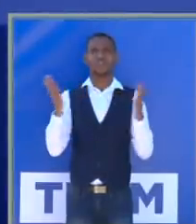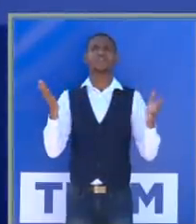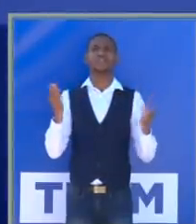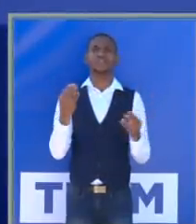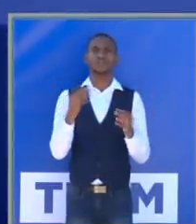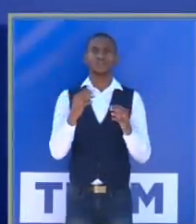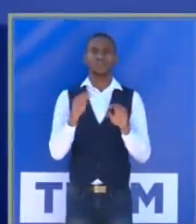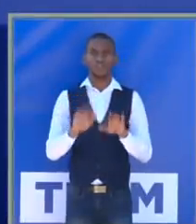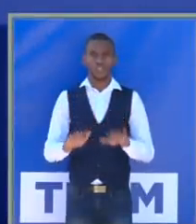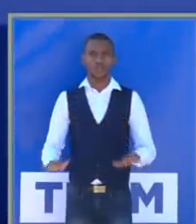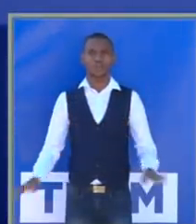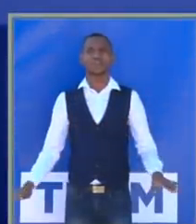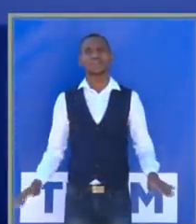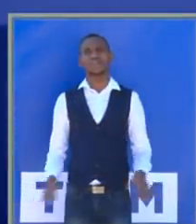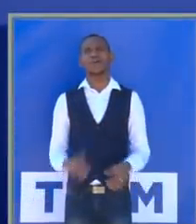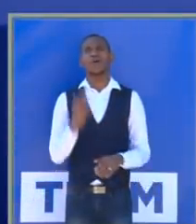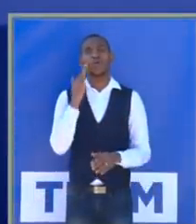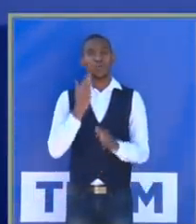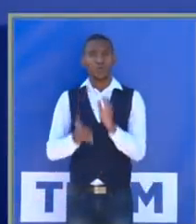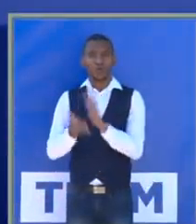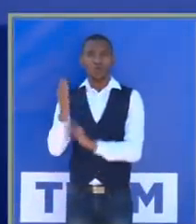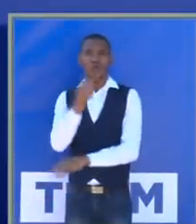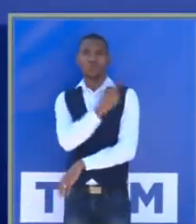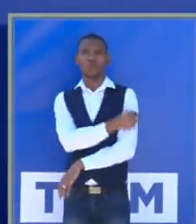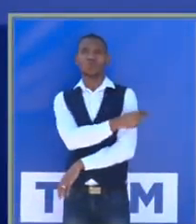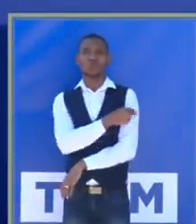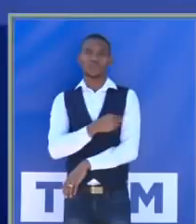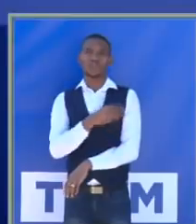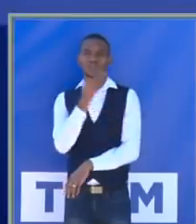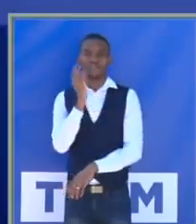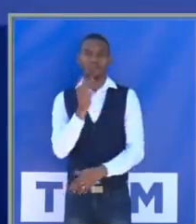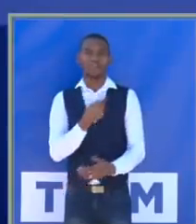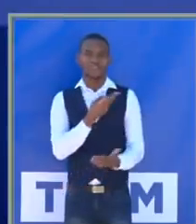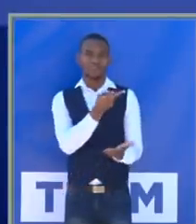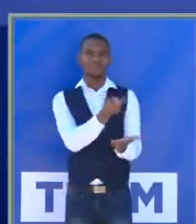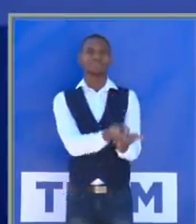nabantwana mabaya esibhedlela batshela ukuthi mabalale phansi.